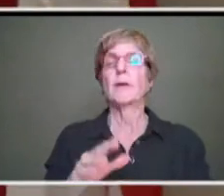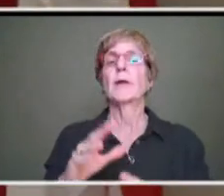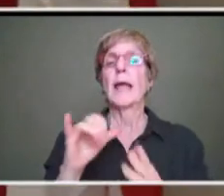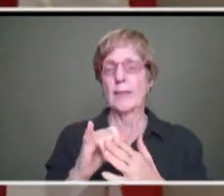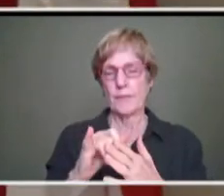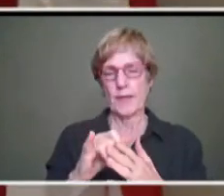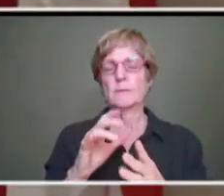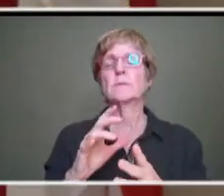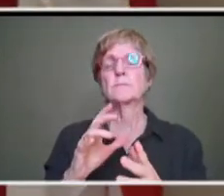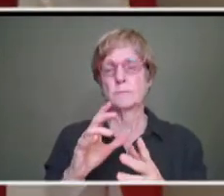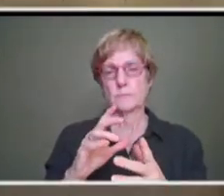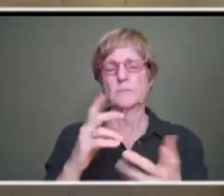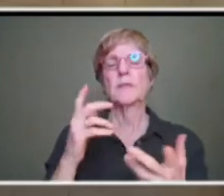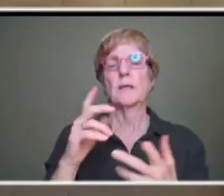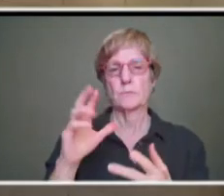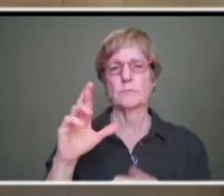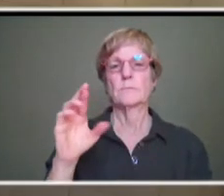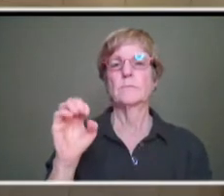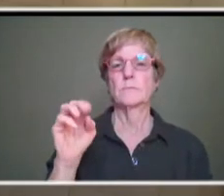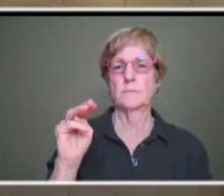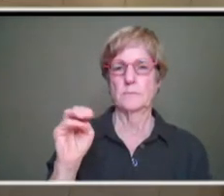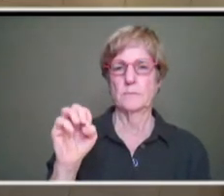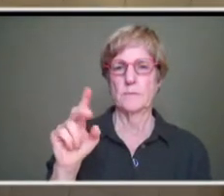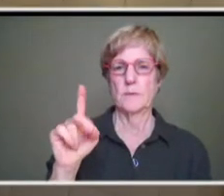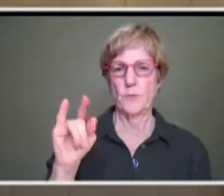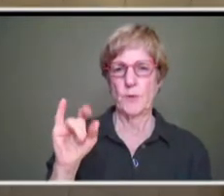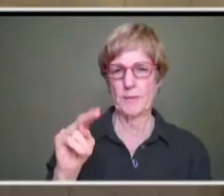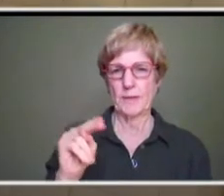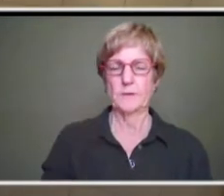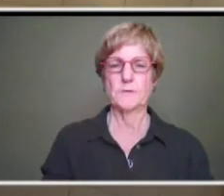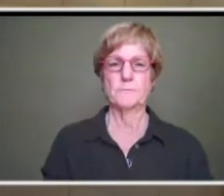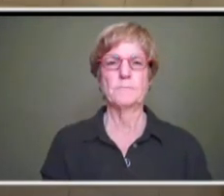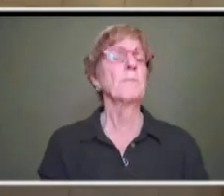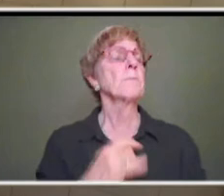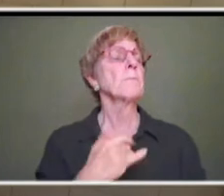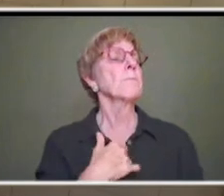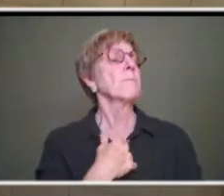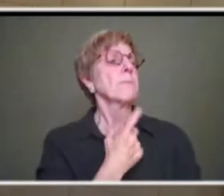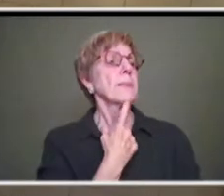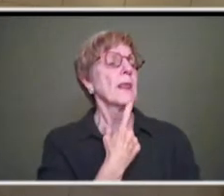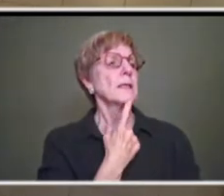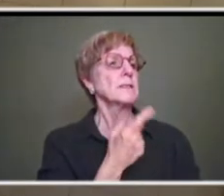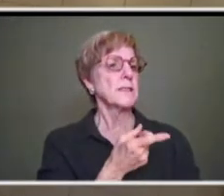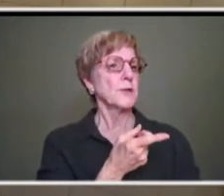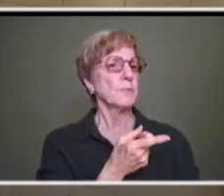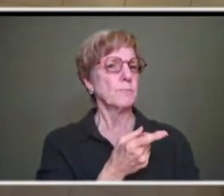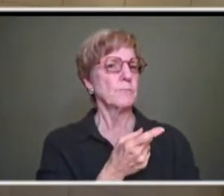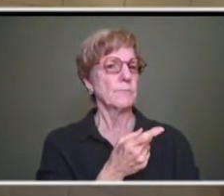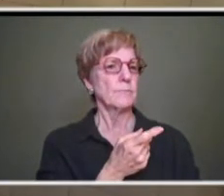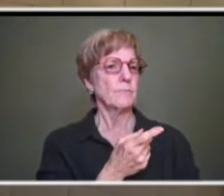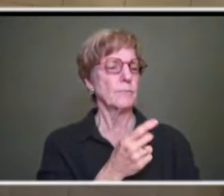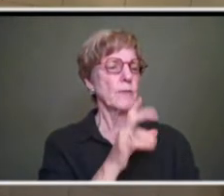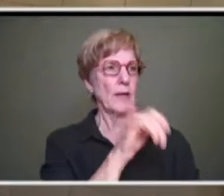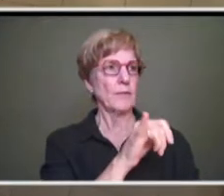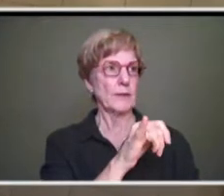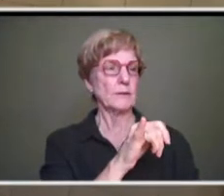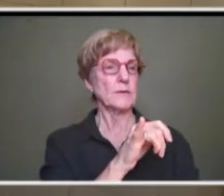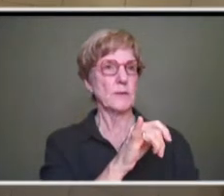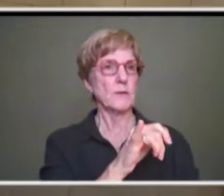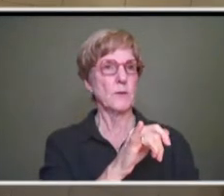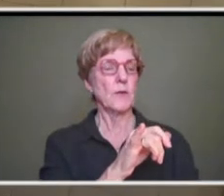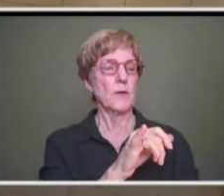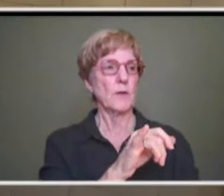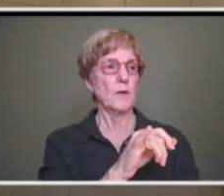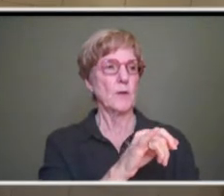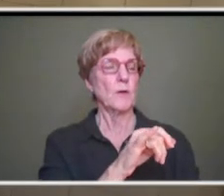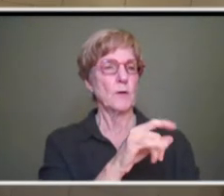okay thank you thank you America too thank you Mr bakari I was just going to say uh petite Philippe or as we refer to It